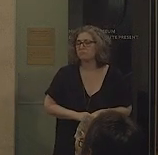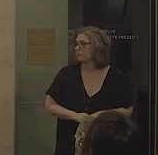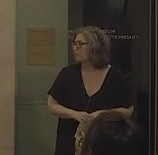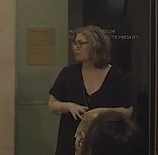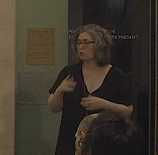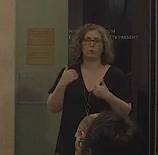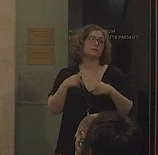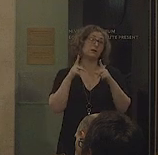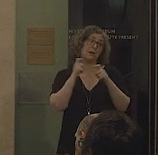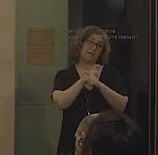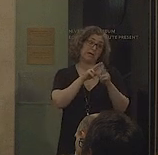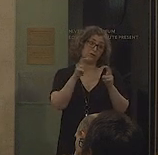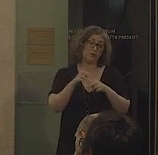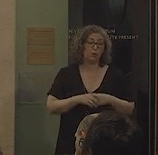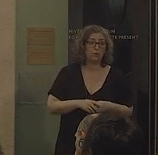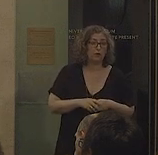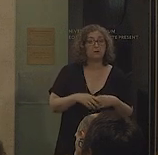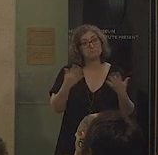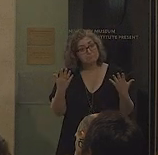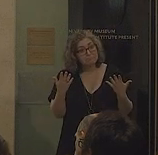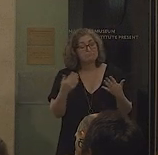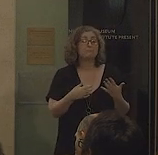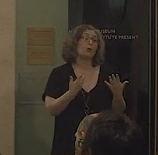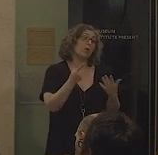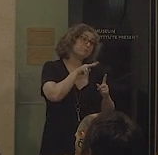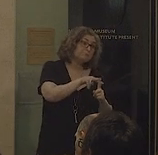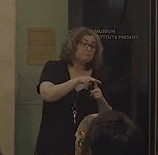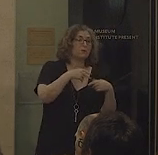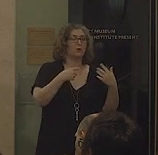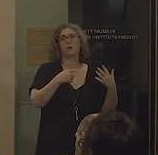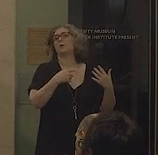It's a really complicated issue, yeah, right? Because on the one hand, there is so much